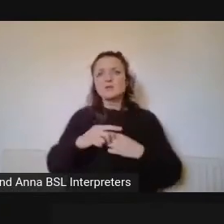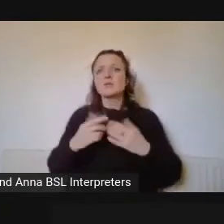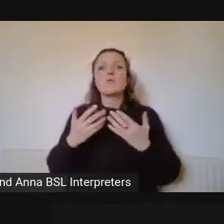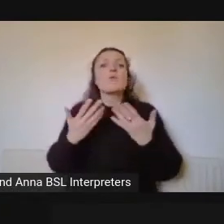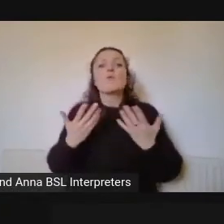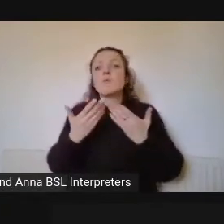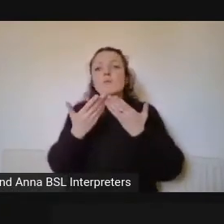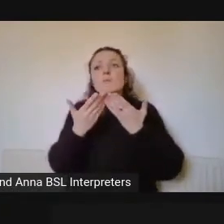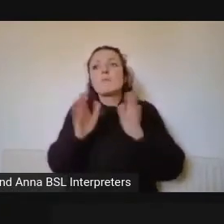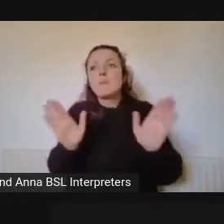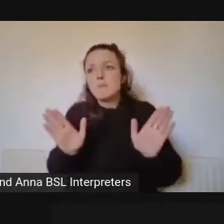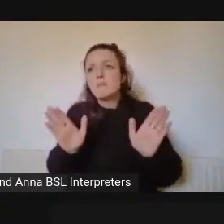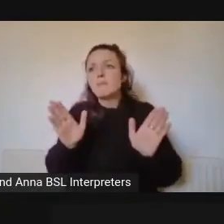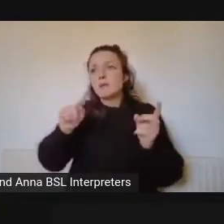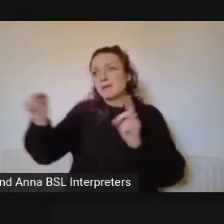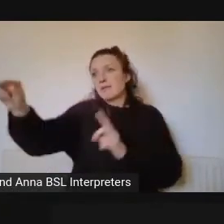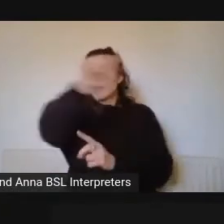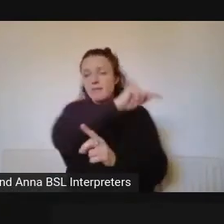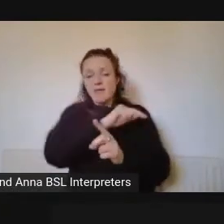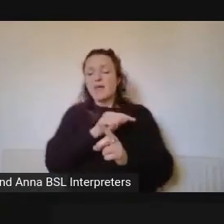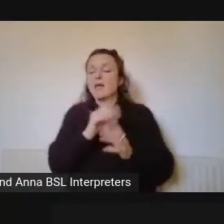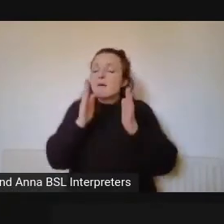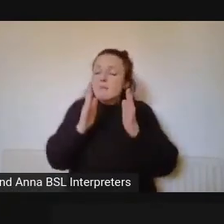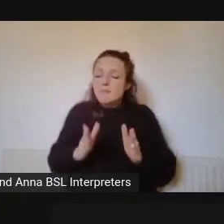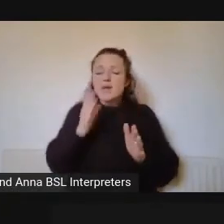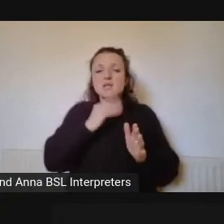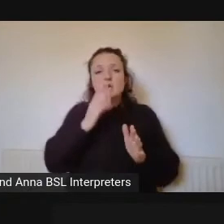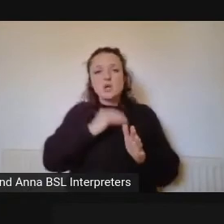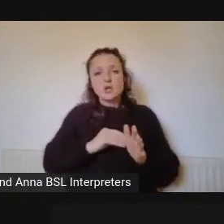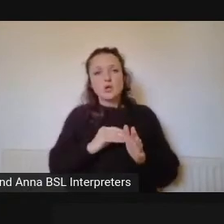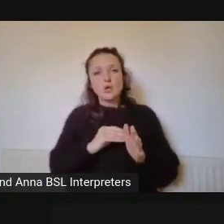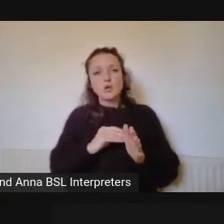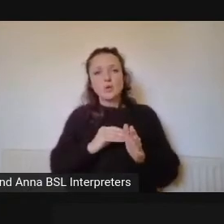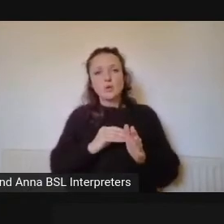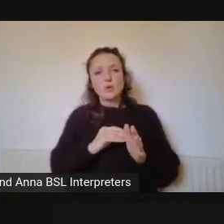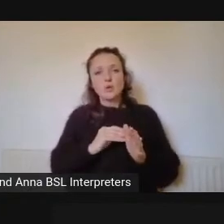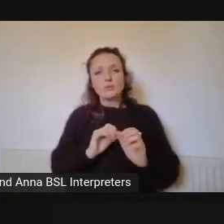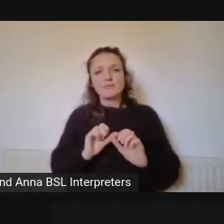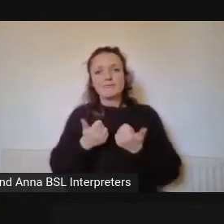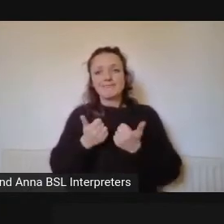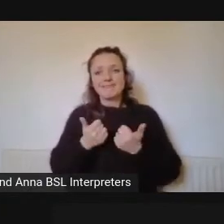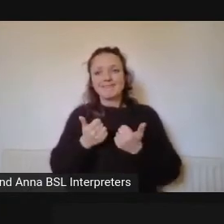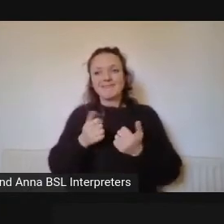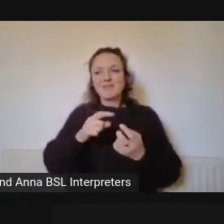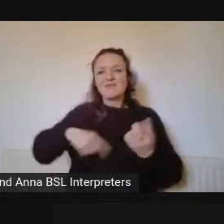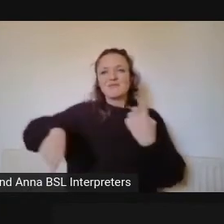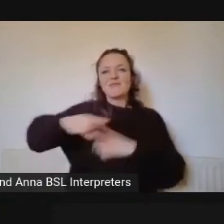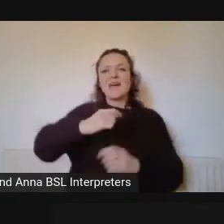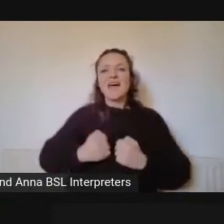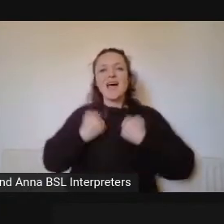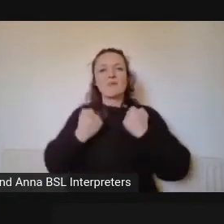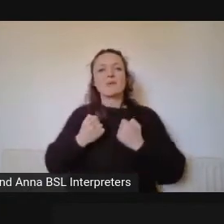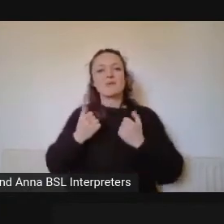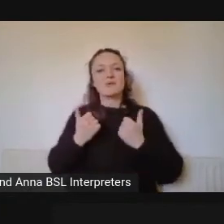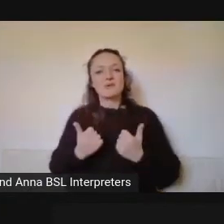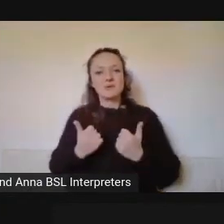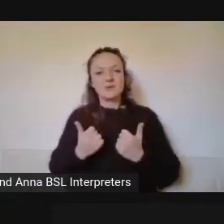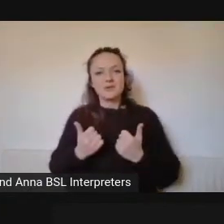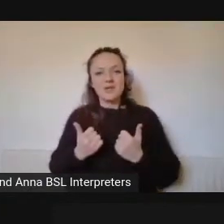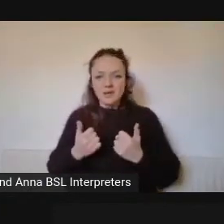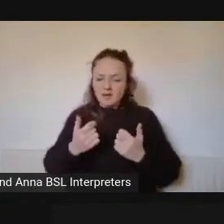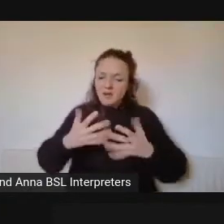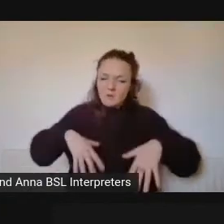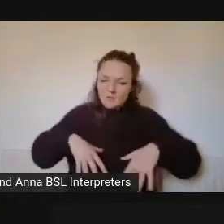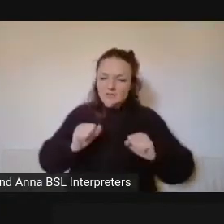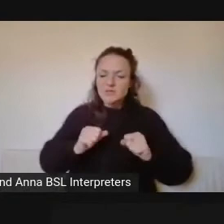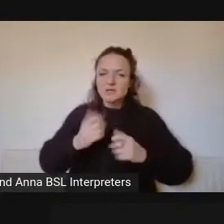open, has to be used in a particular way that is for good. And I think we're sort of beginning to have those deep conversations, or starting to